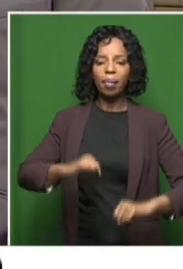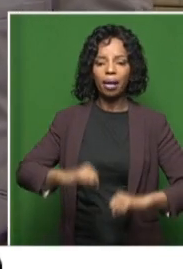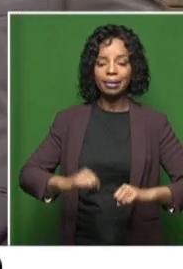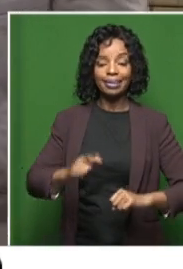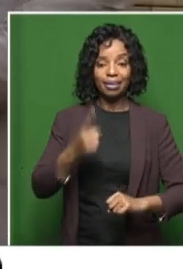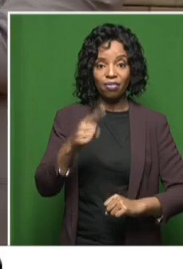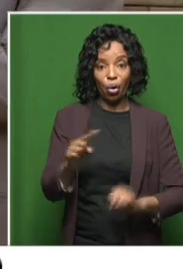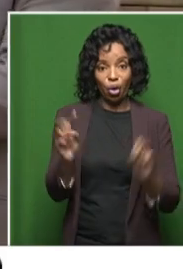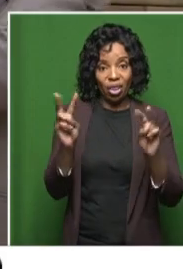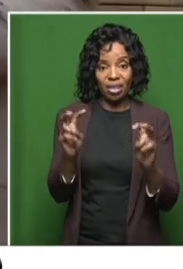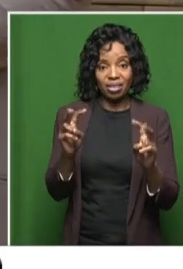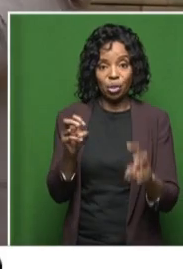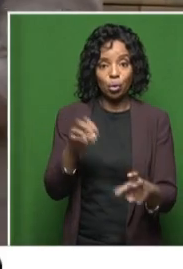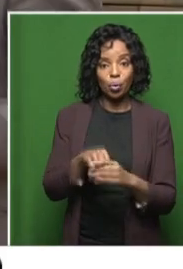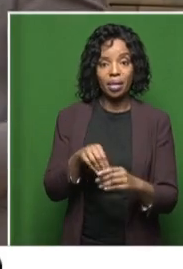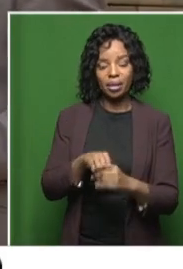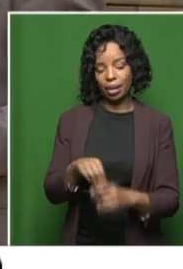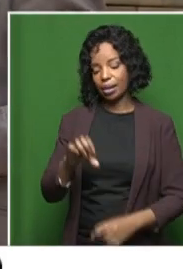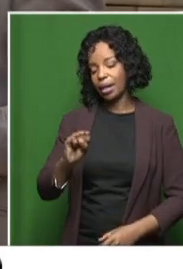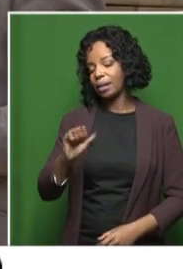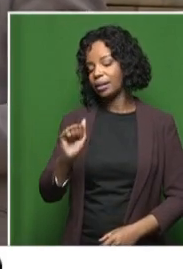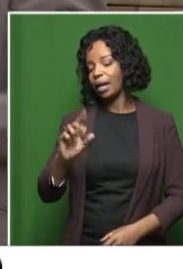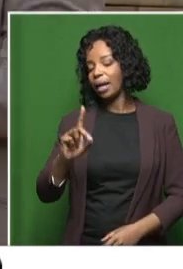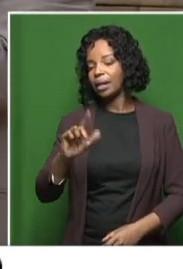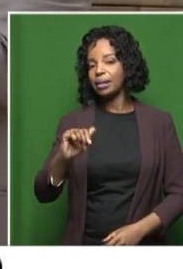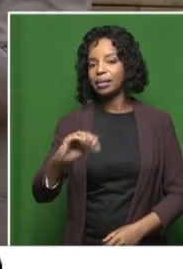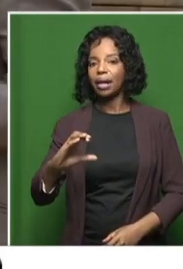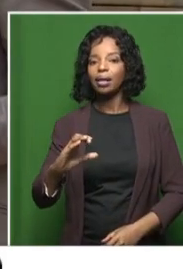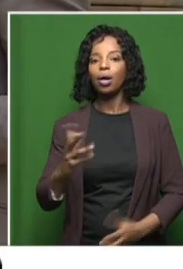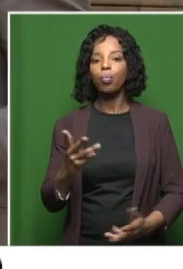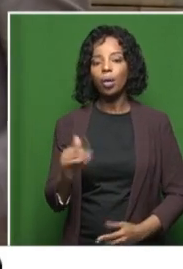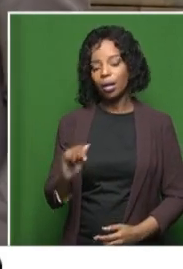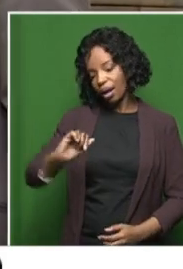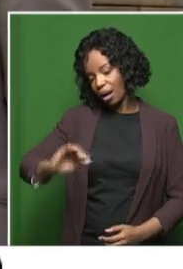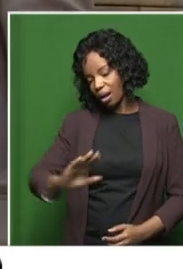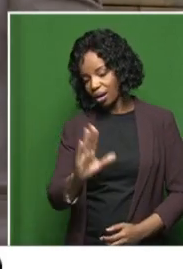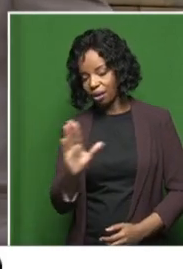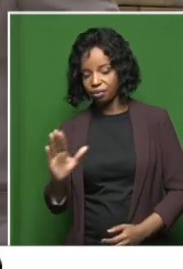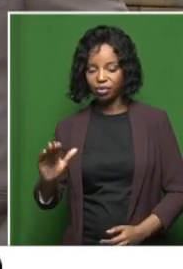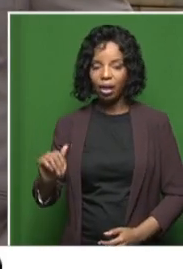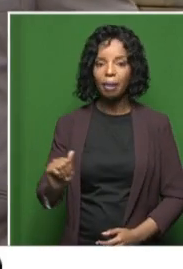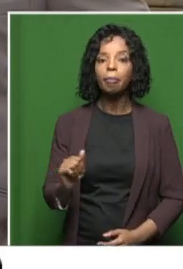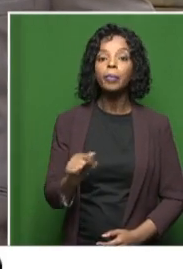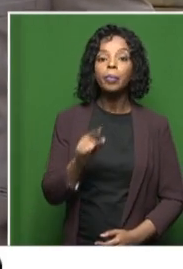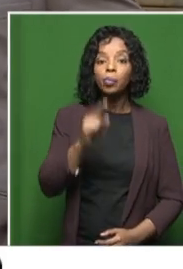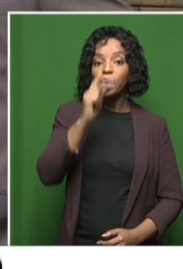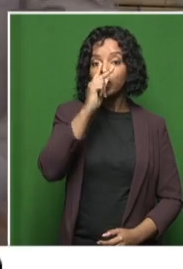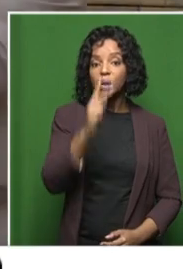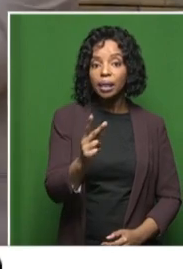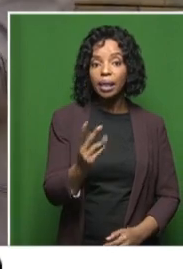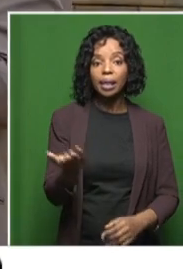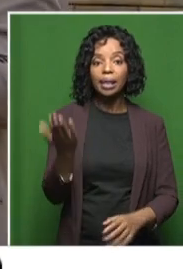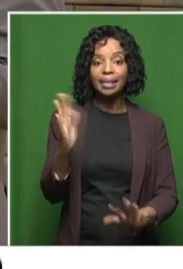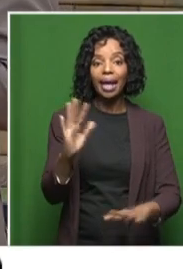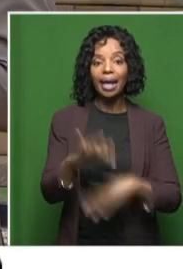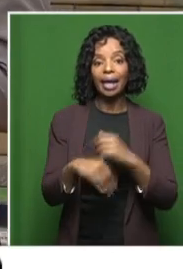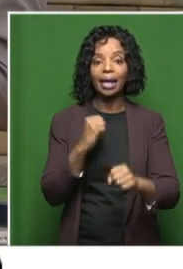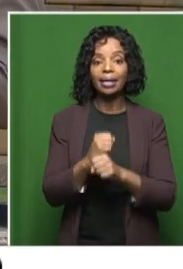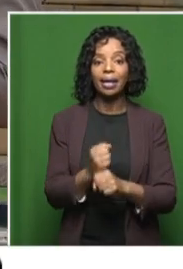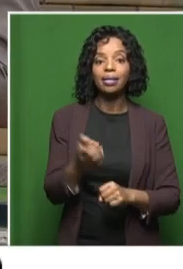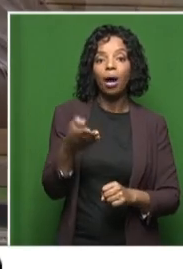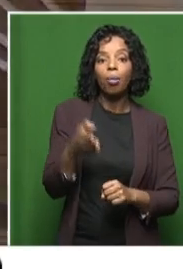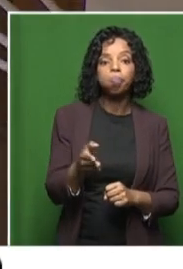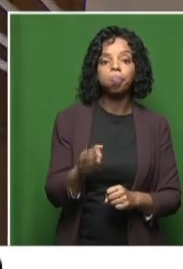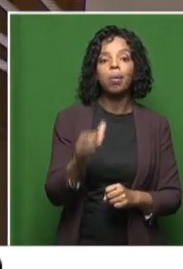issues, particularly within the SADC region and the entire African continent. And you look at his tenure when he was still within the African Union. How would you